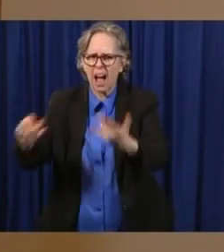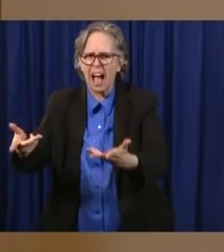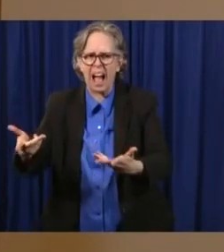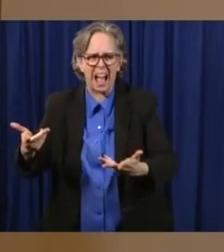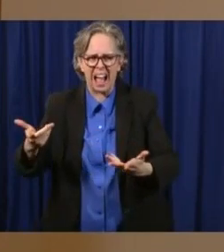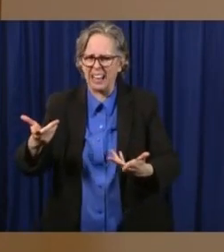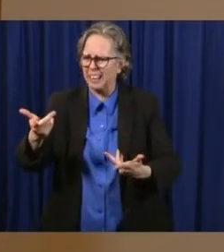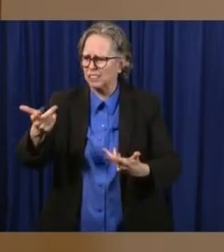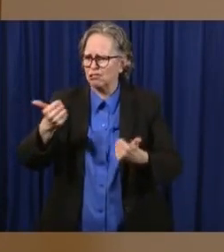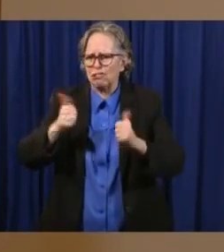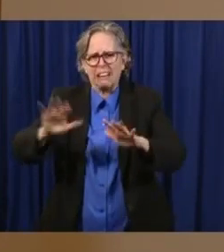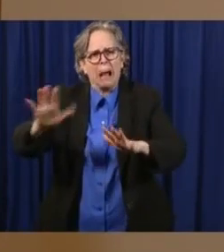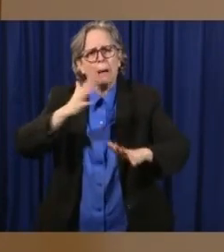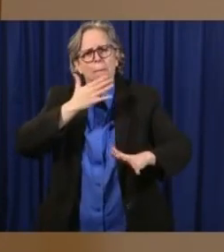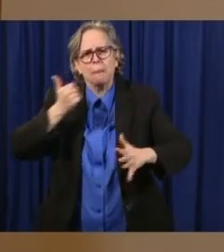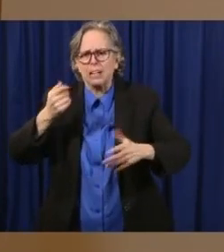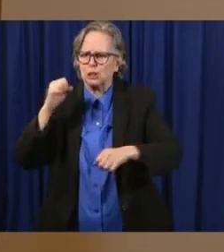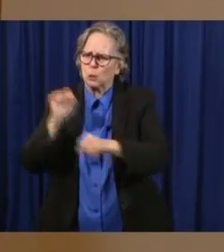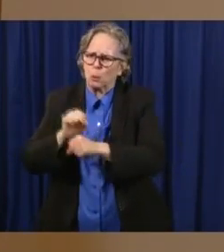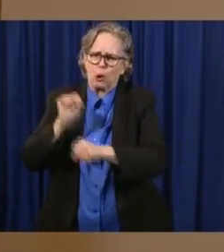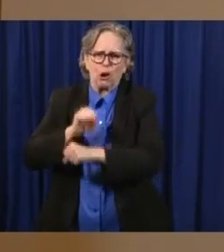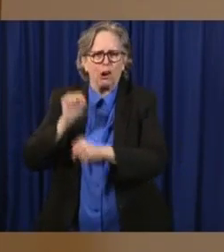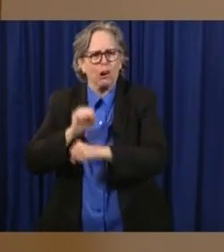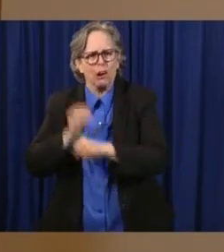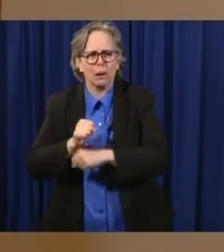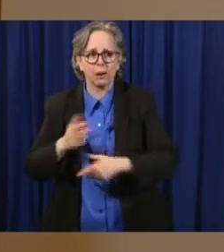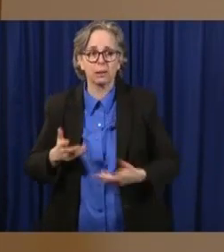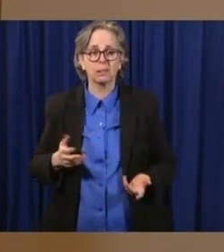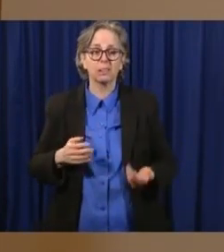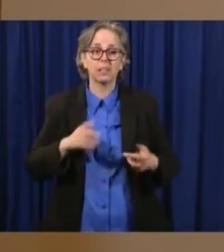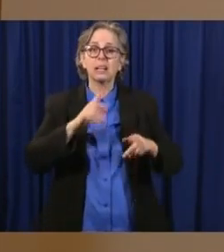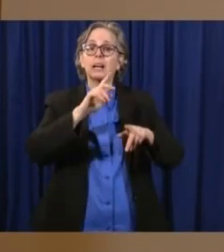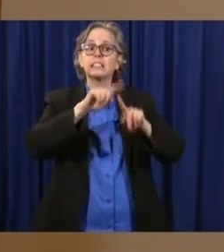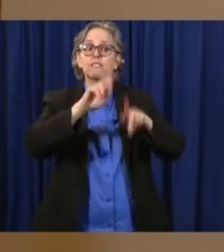A different kind of testing, that is the PCR testing